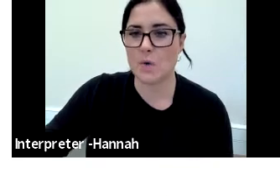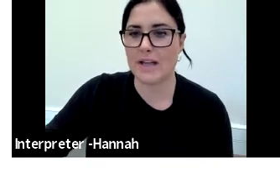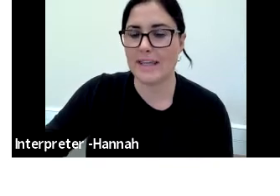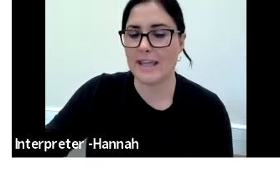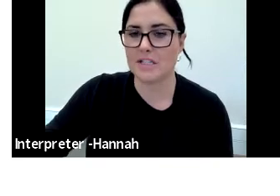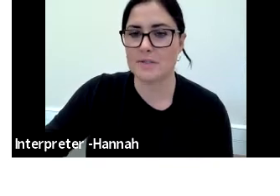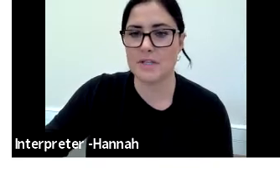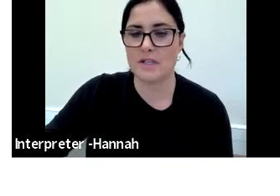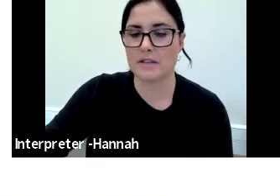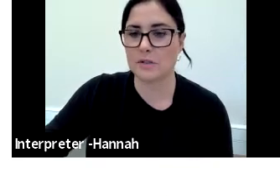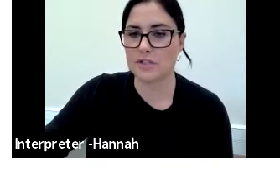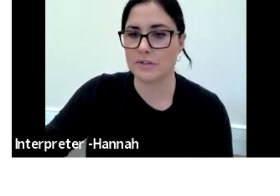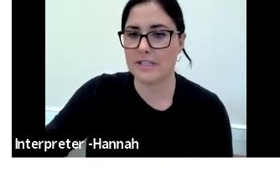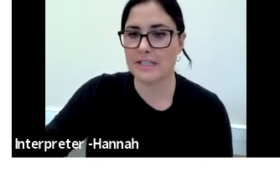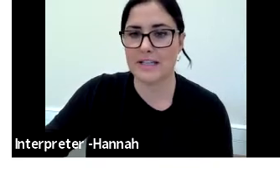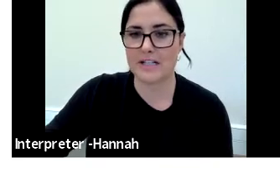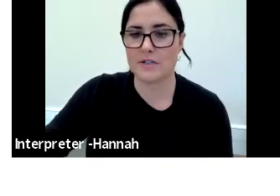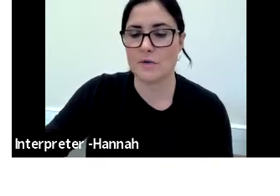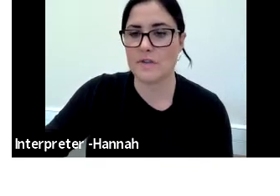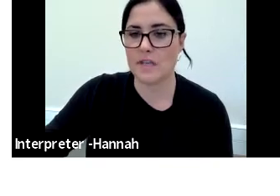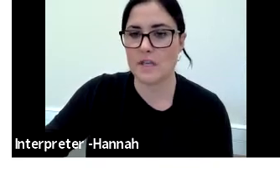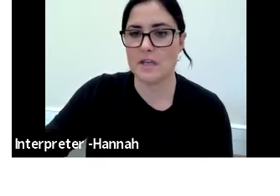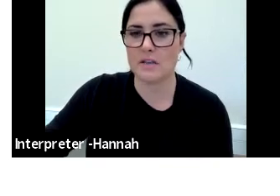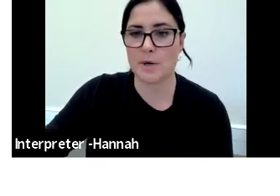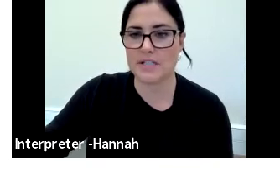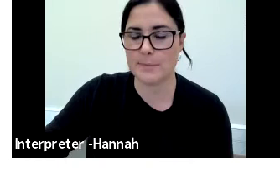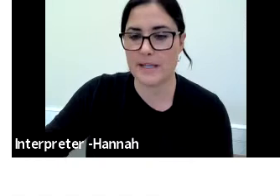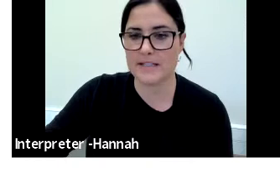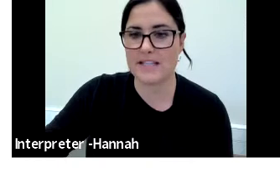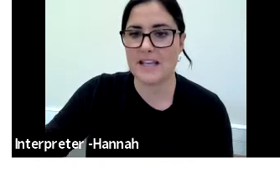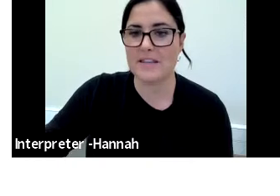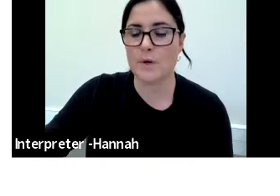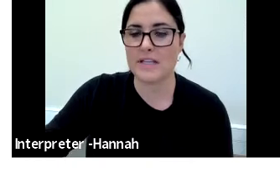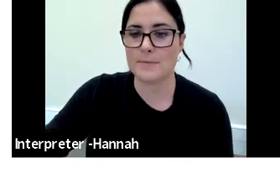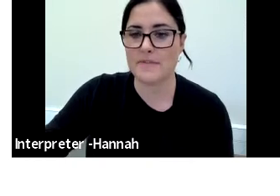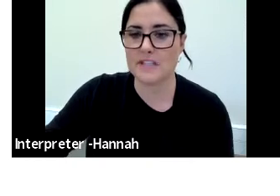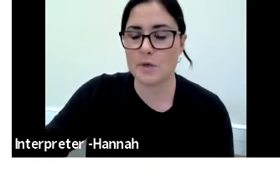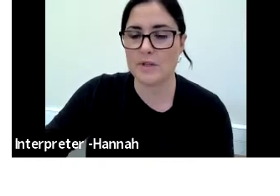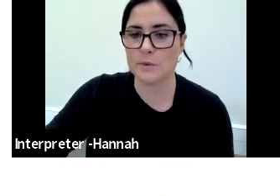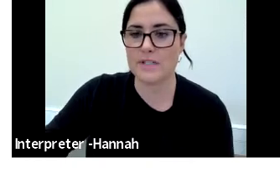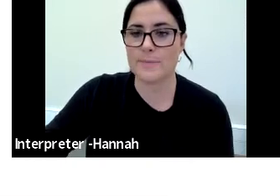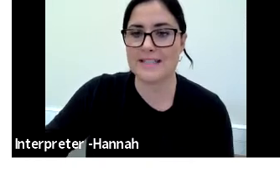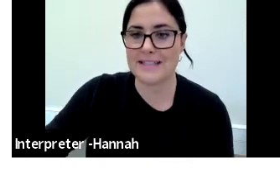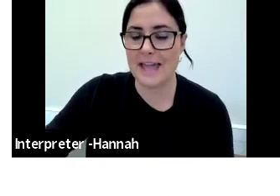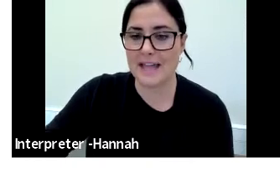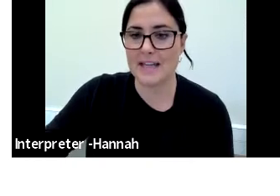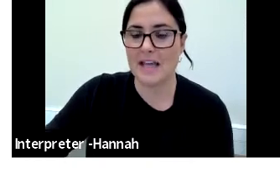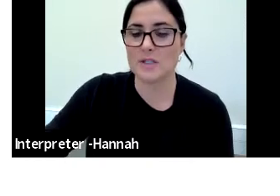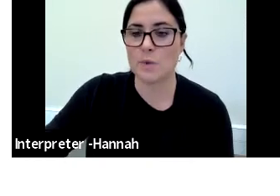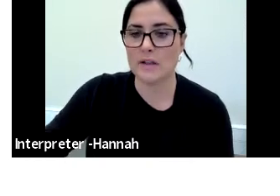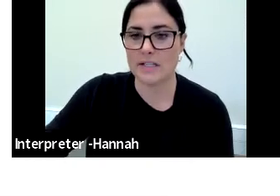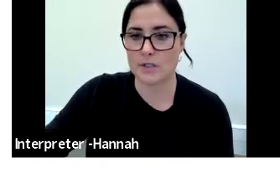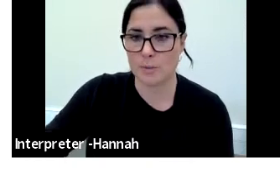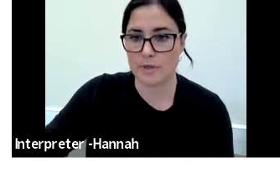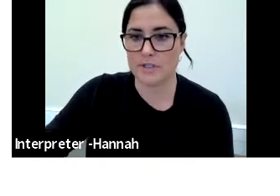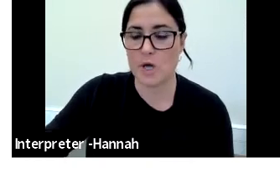So it can't just be a little screen next to the participants. what needs to be visible is what's being said as